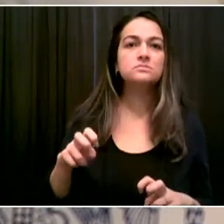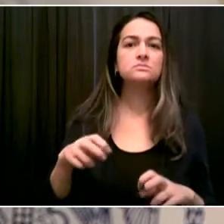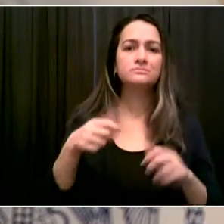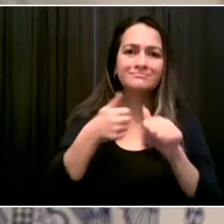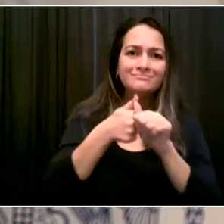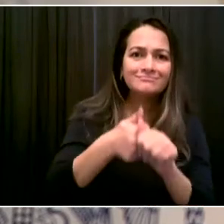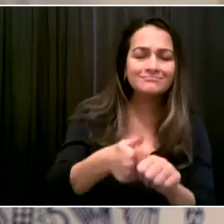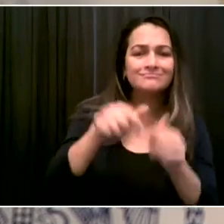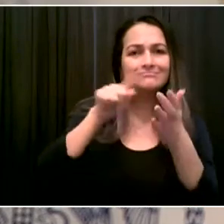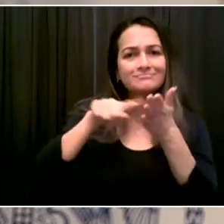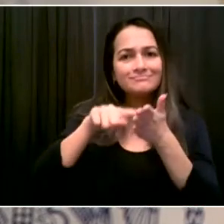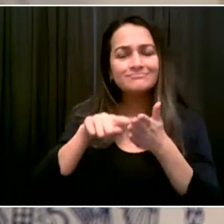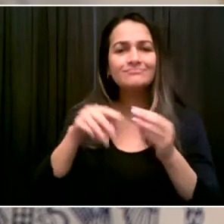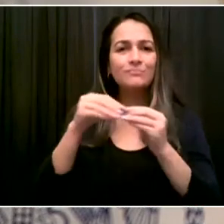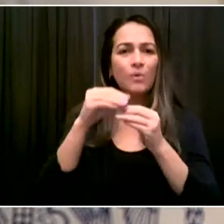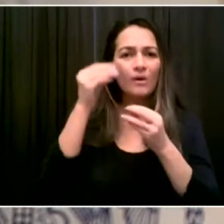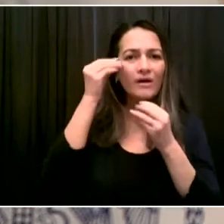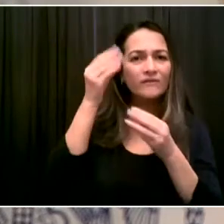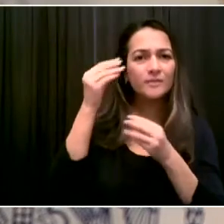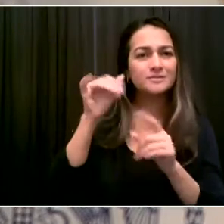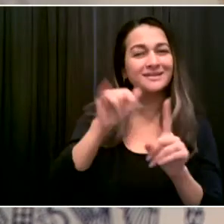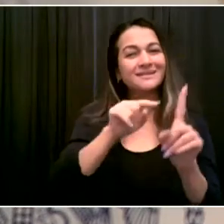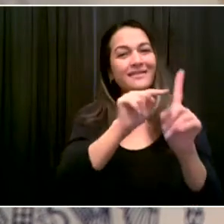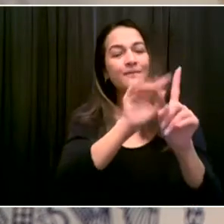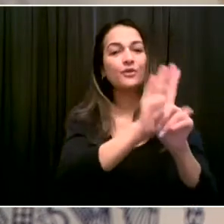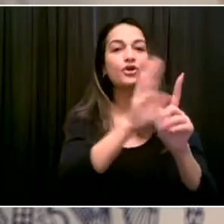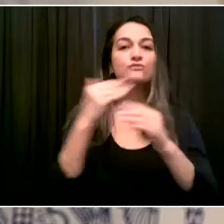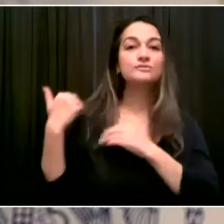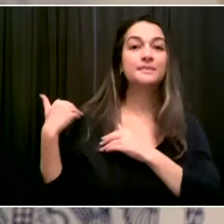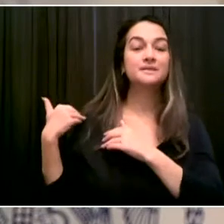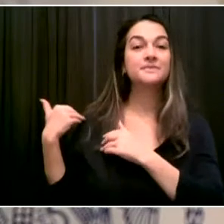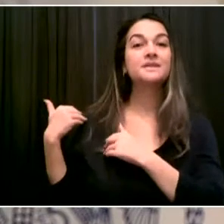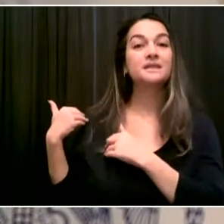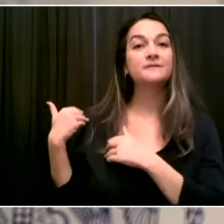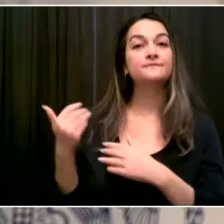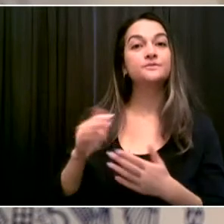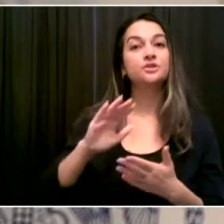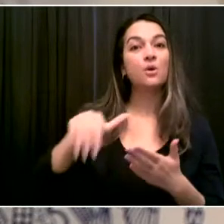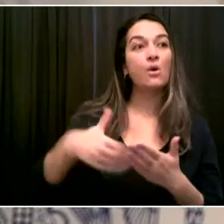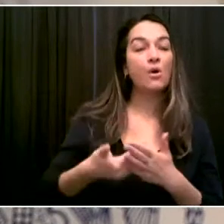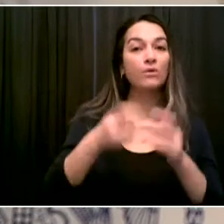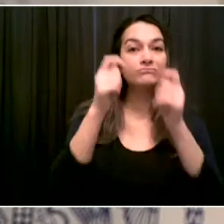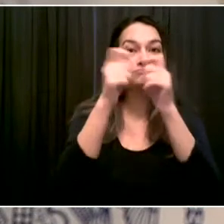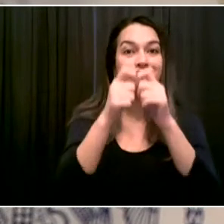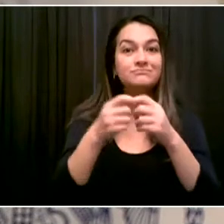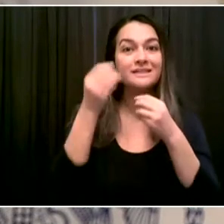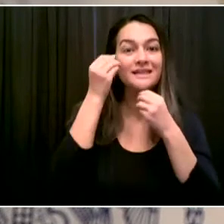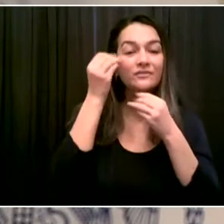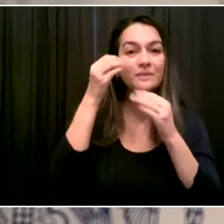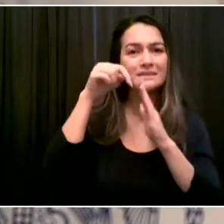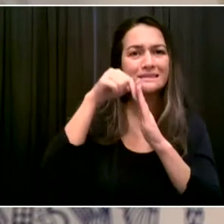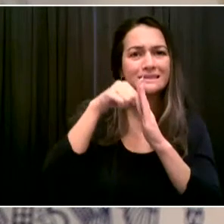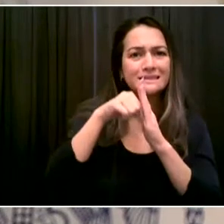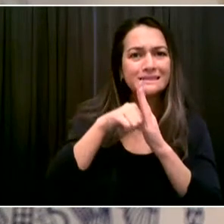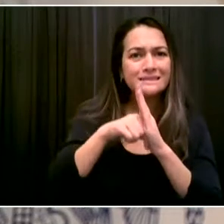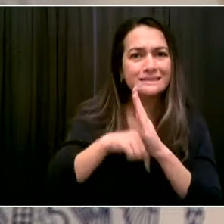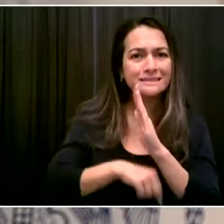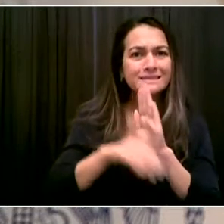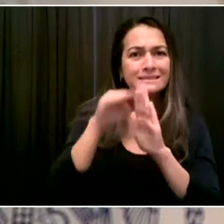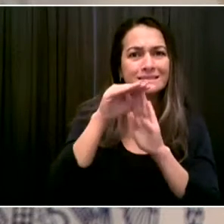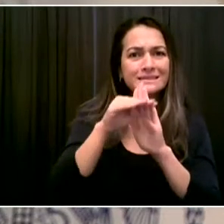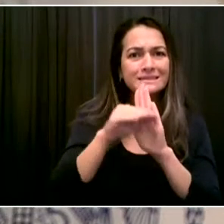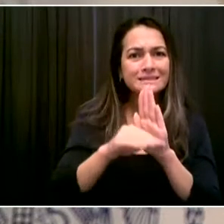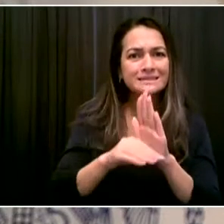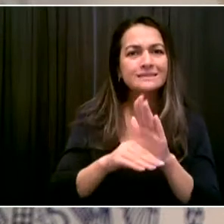I believe profoundly, Juliet, that the vast majority, restaurants, bars, movie theaters, gyms, people are going